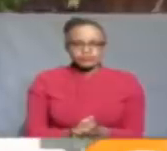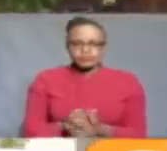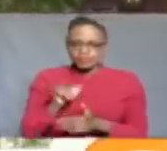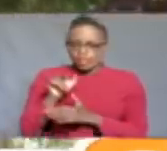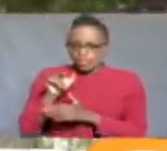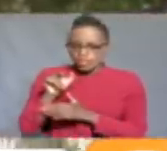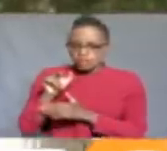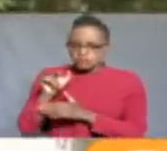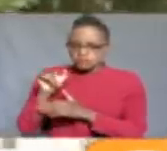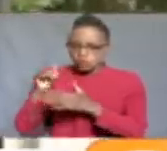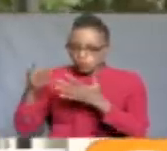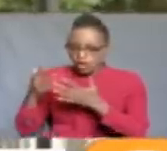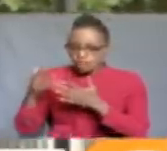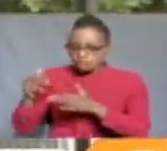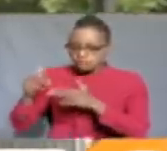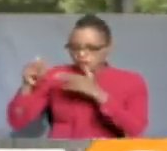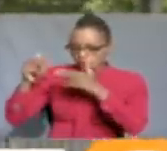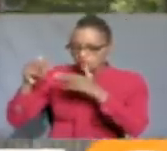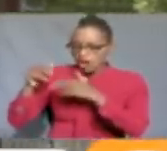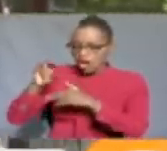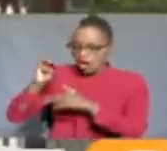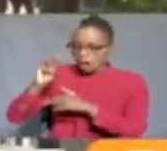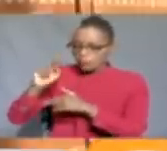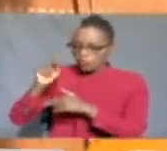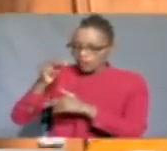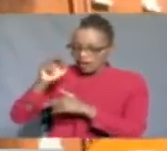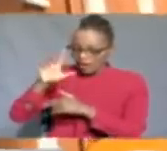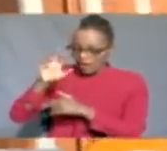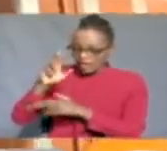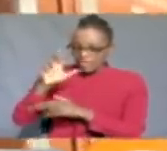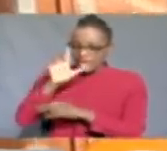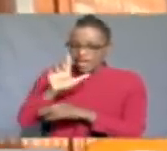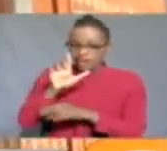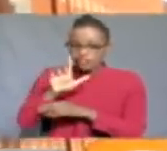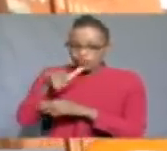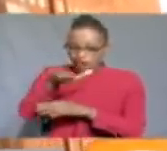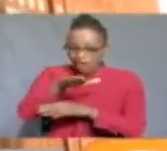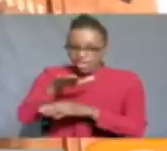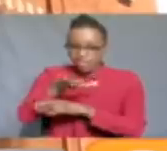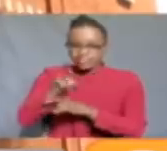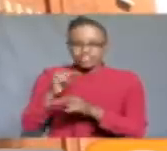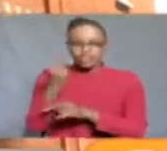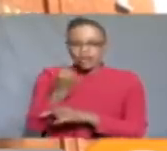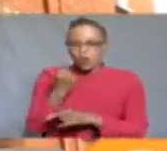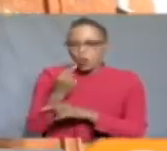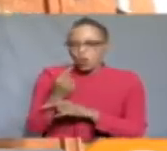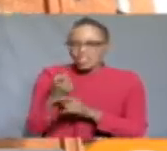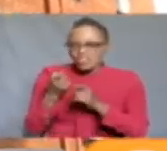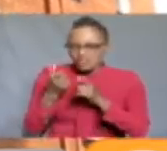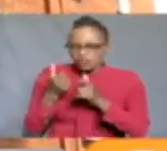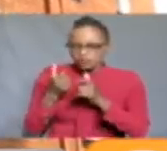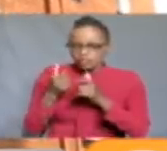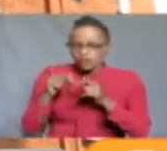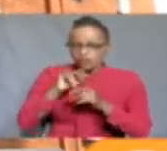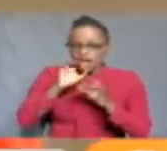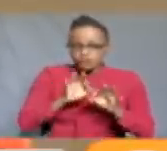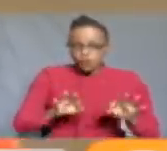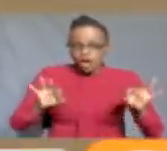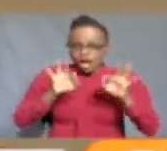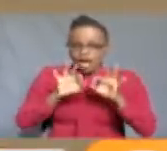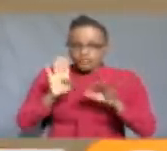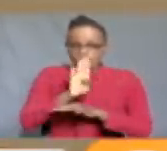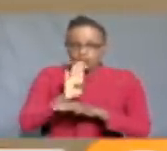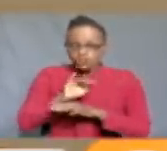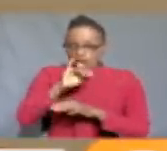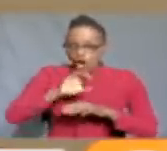These high-end apartments at Mudangari Drive in Lavington Estate, Nairobi, are just but a fraction of a multi-million estate said to be owned